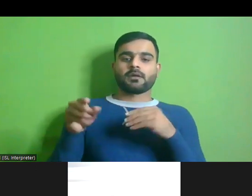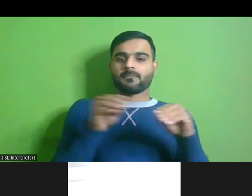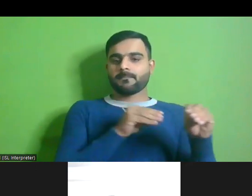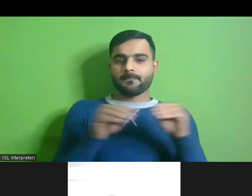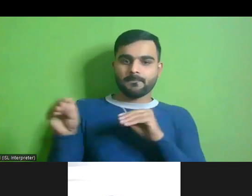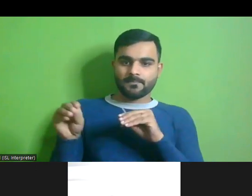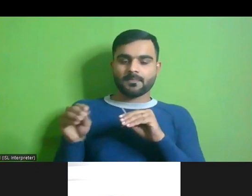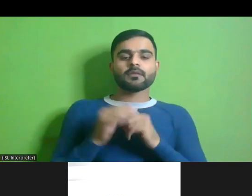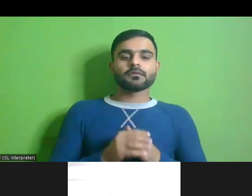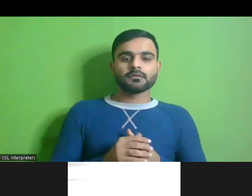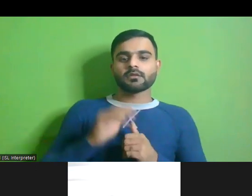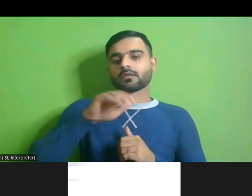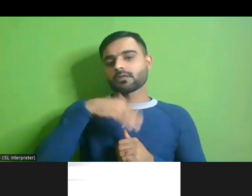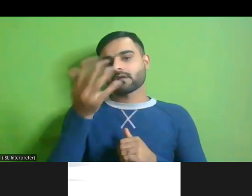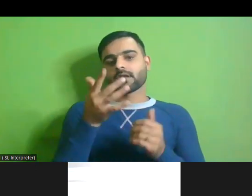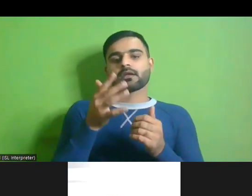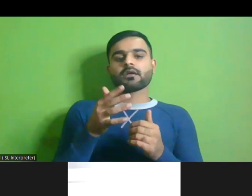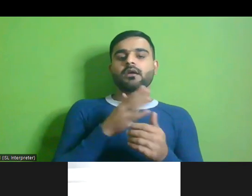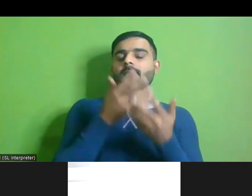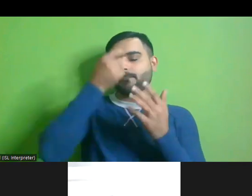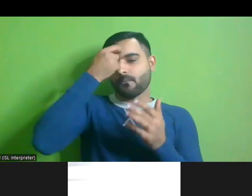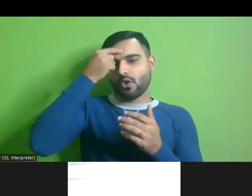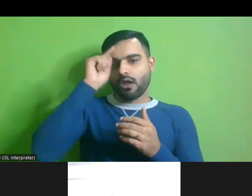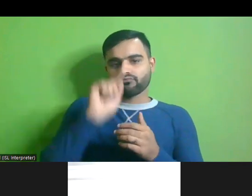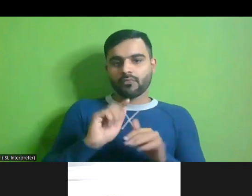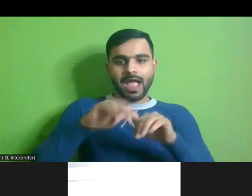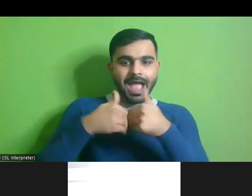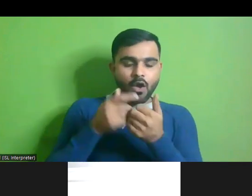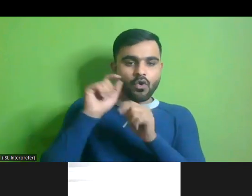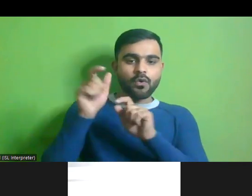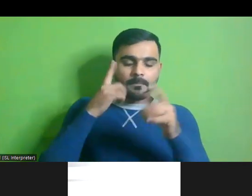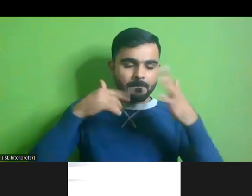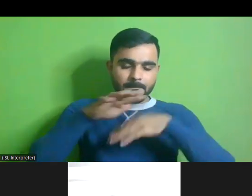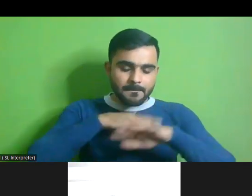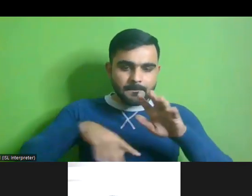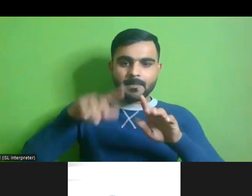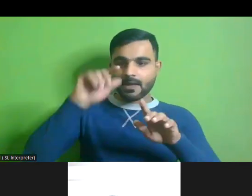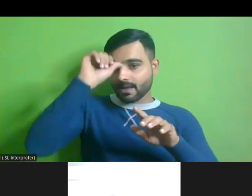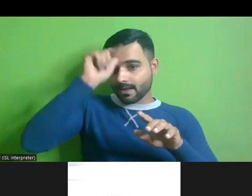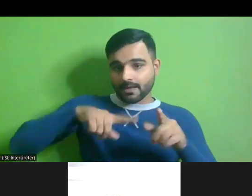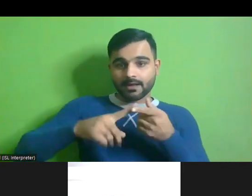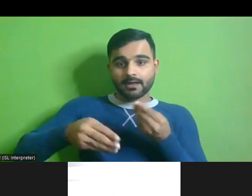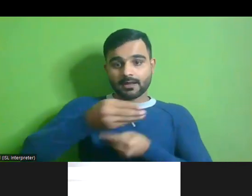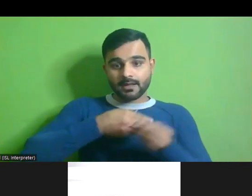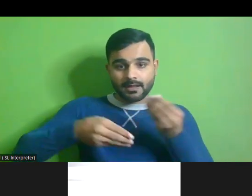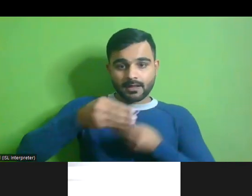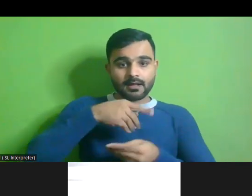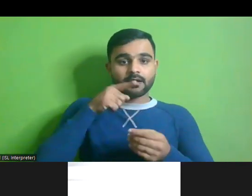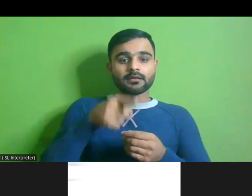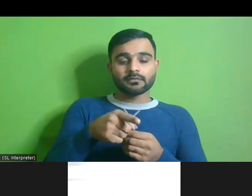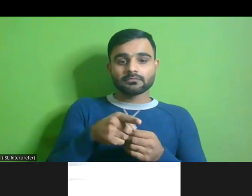from within. Another is the problem of how they have analyzed the Indian economy with this kind